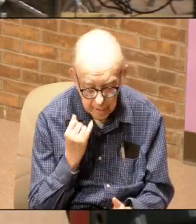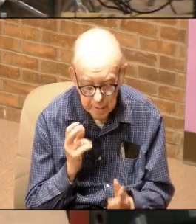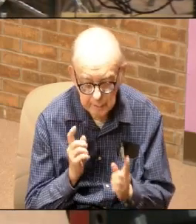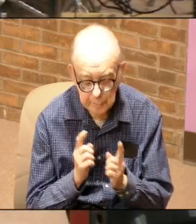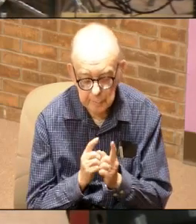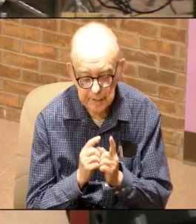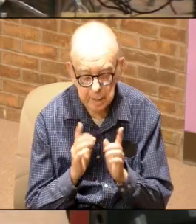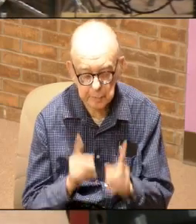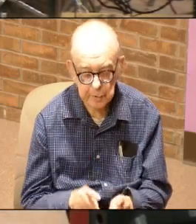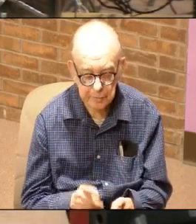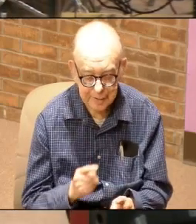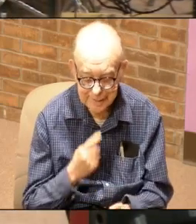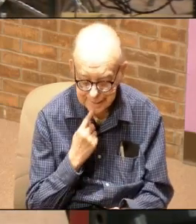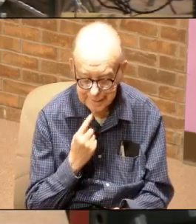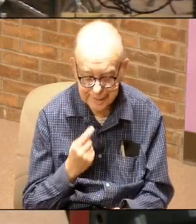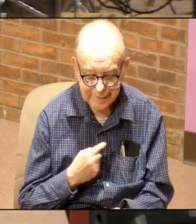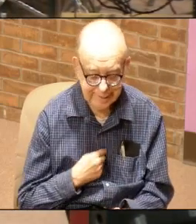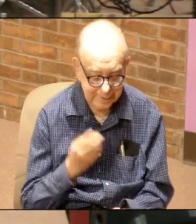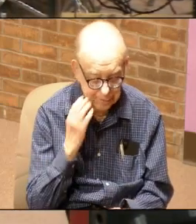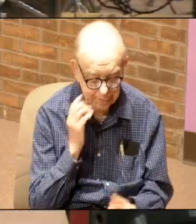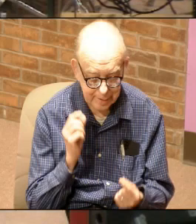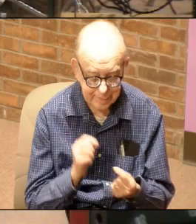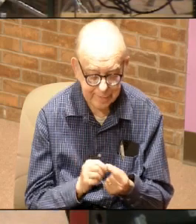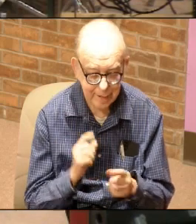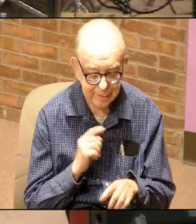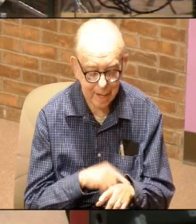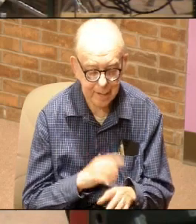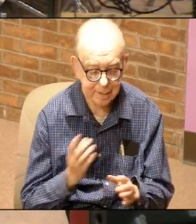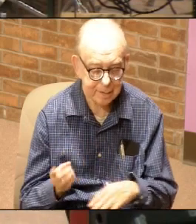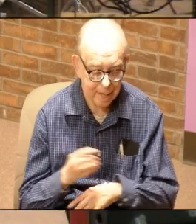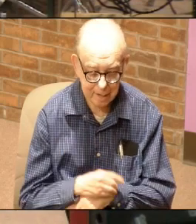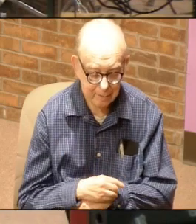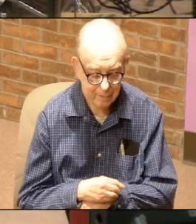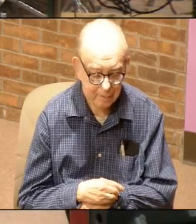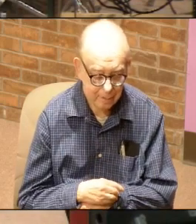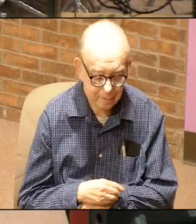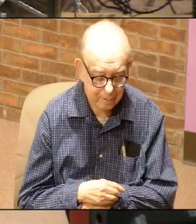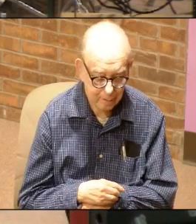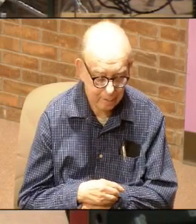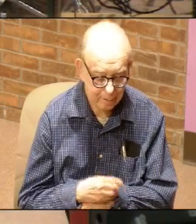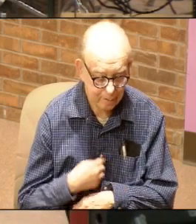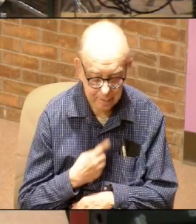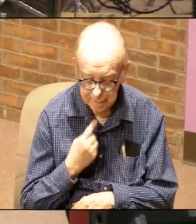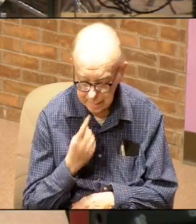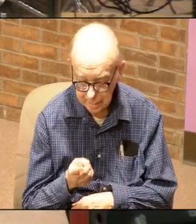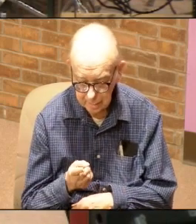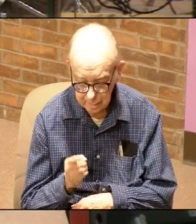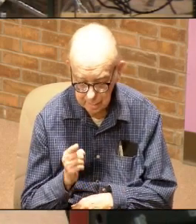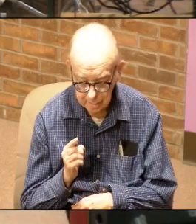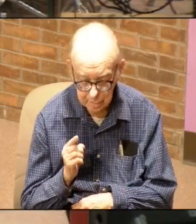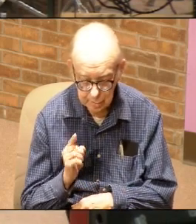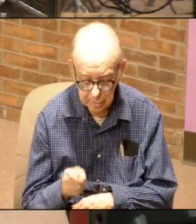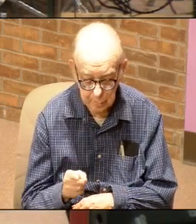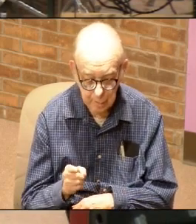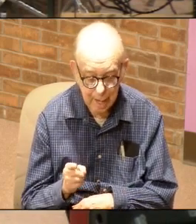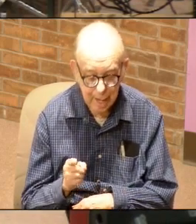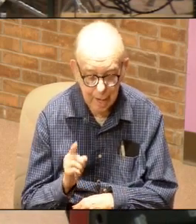someone who tells me that they know the exact time and death, I'm going to say, you must be God.